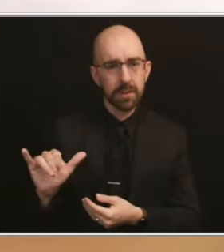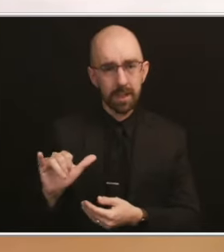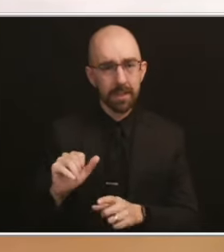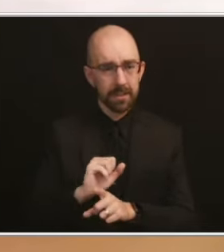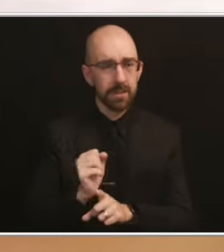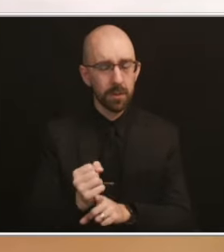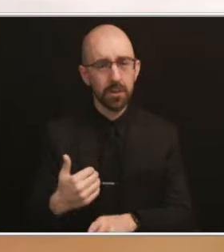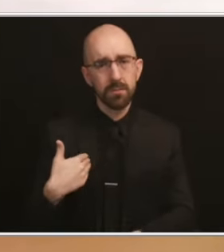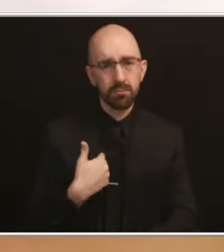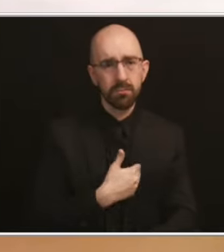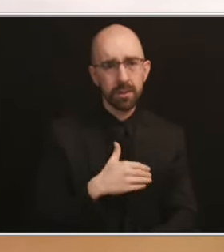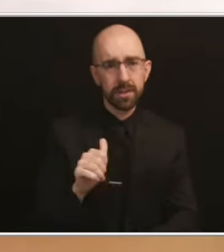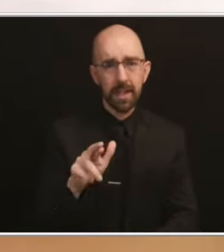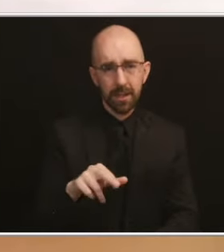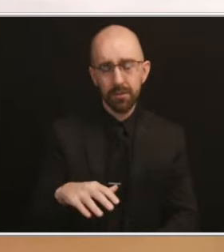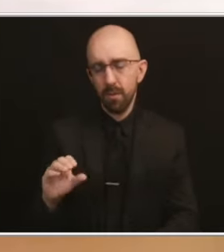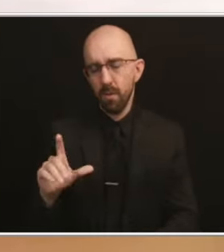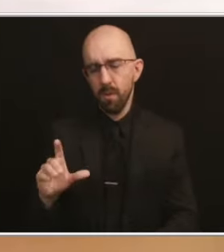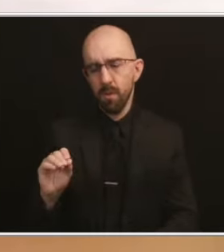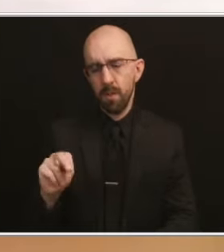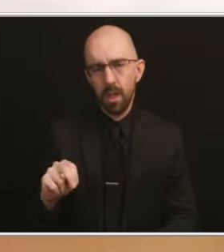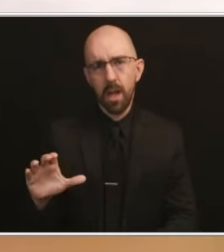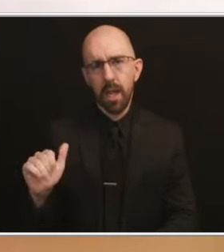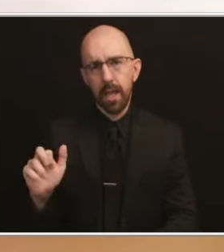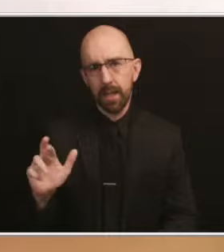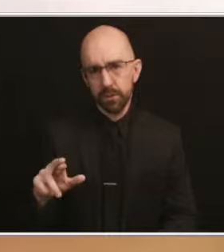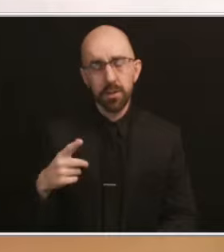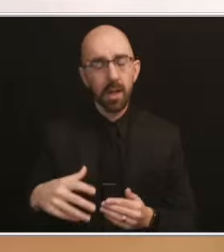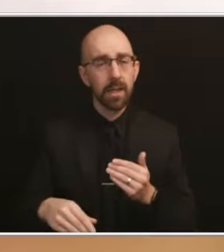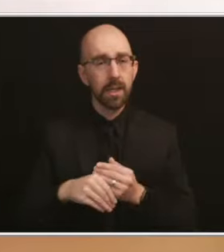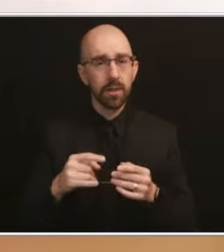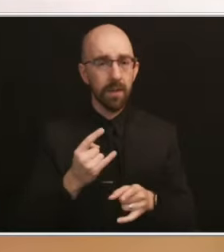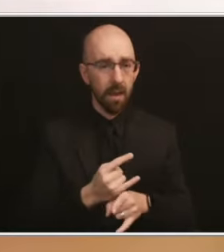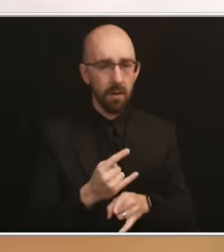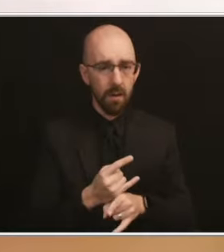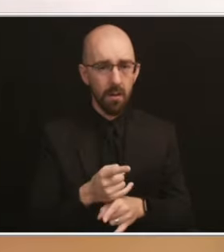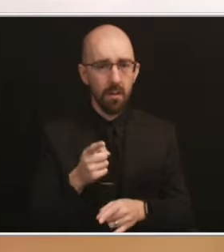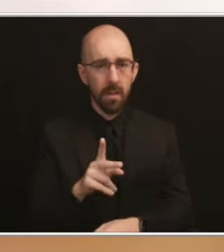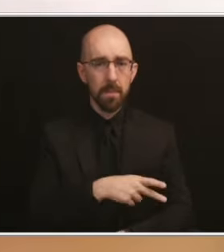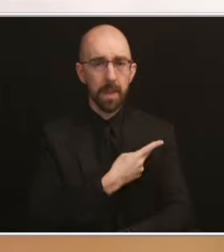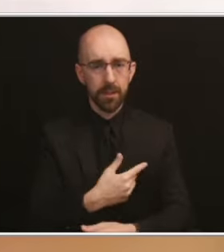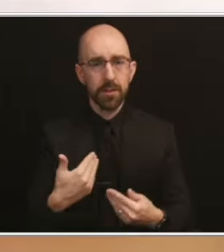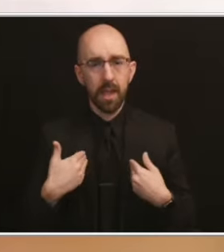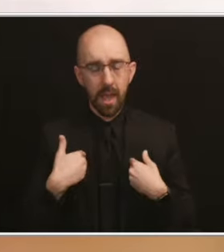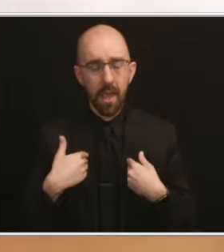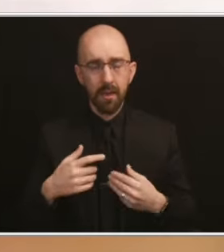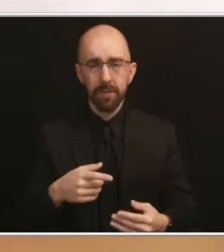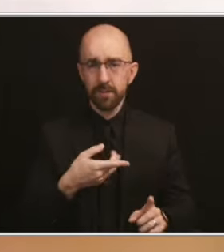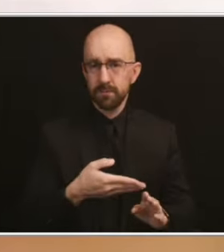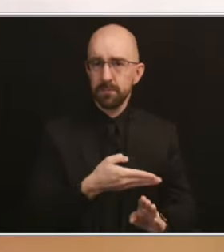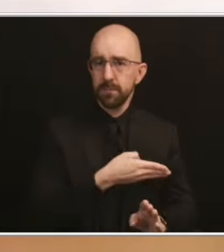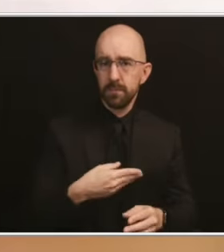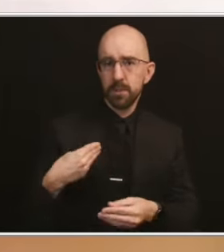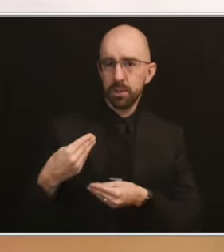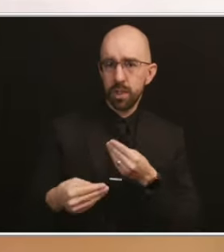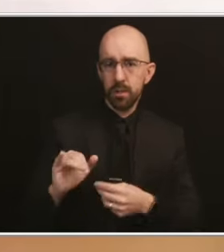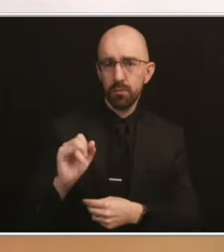in breast cancer and colon cancer. Now, the addition of alcohol to patients that have predisposing genetic risk to